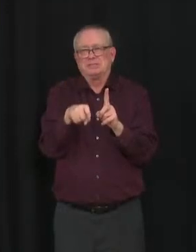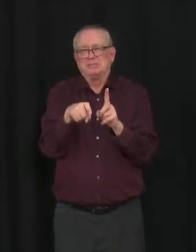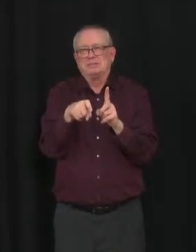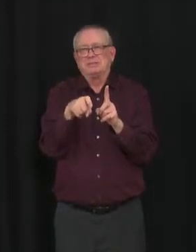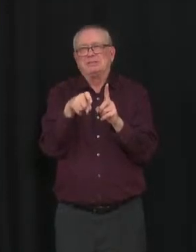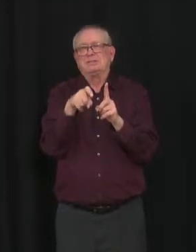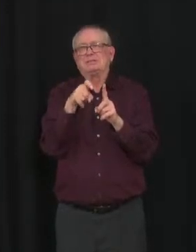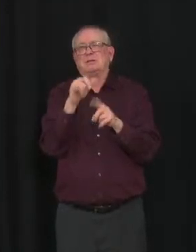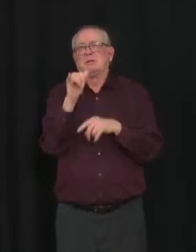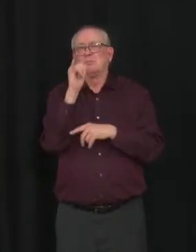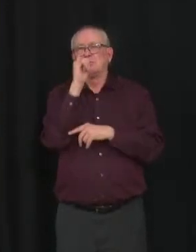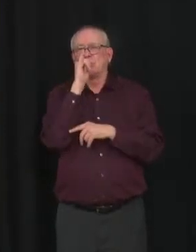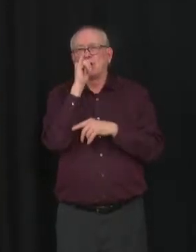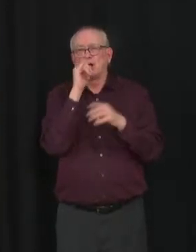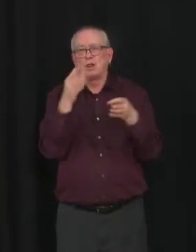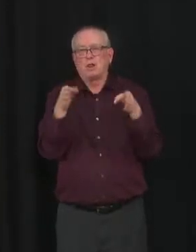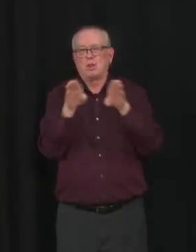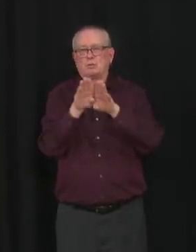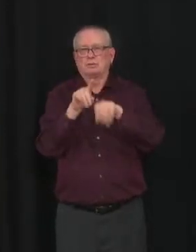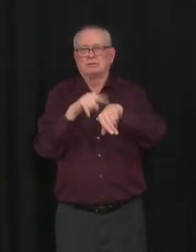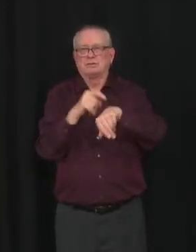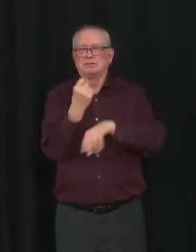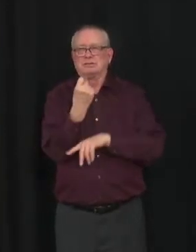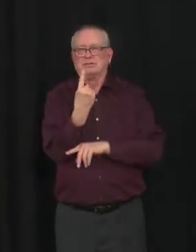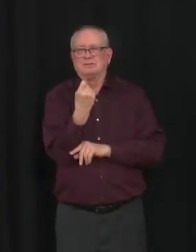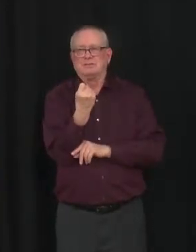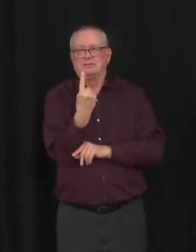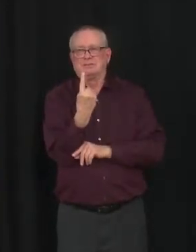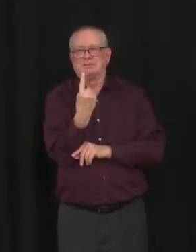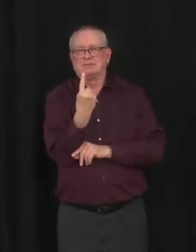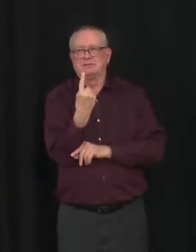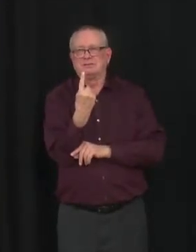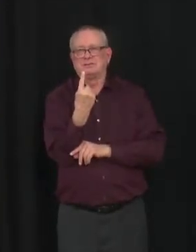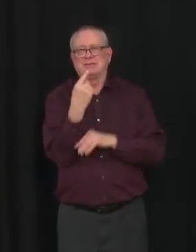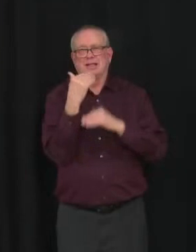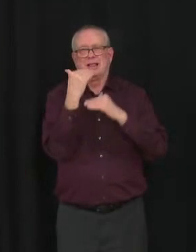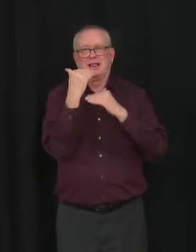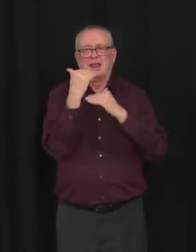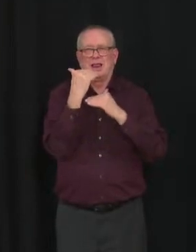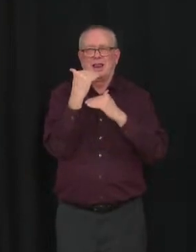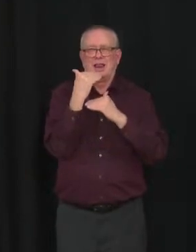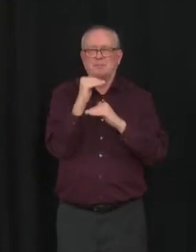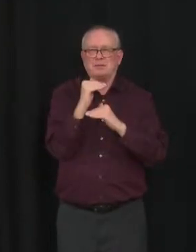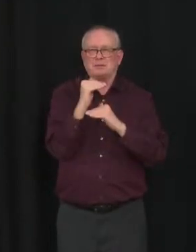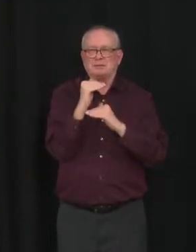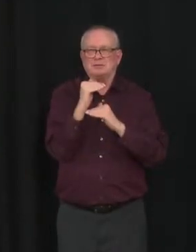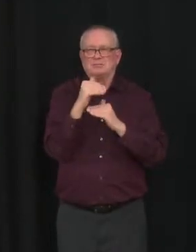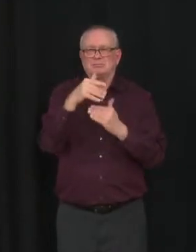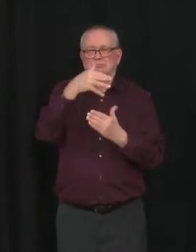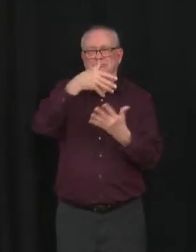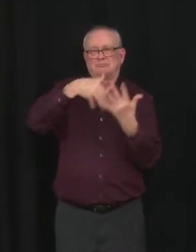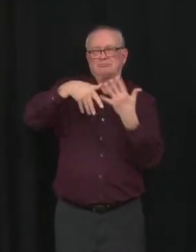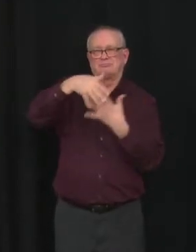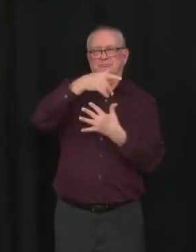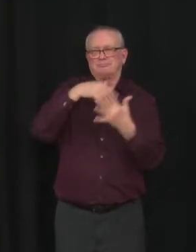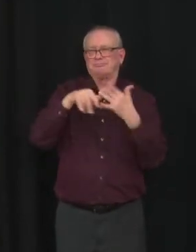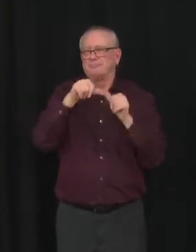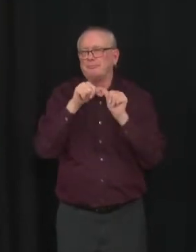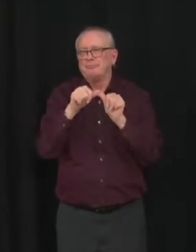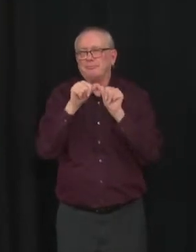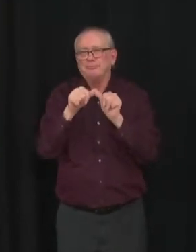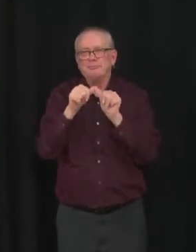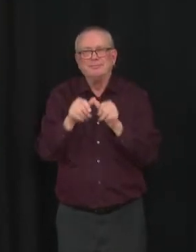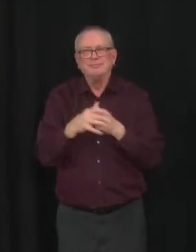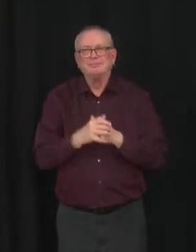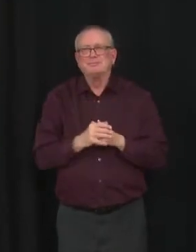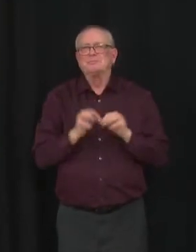p.m. So that is to limit late night socializing, which often leads to occasions where